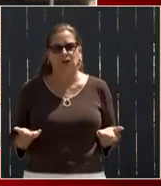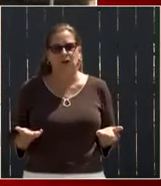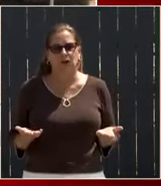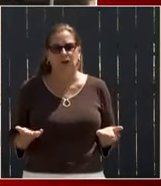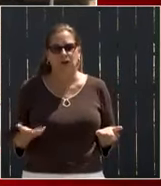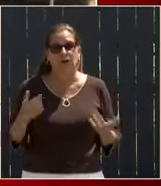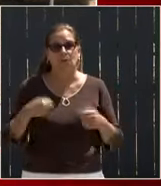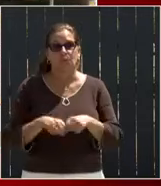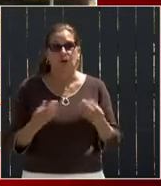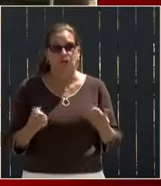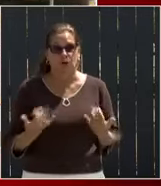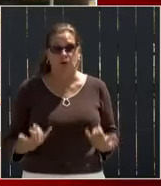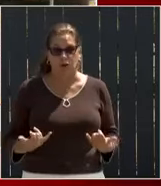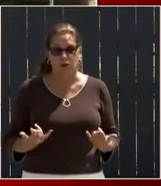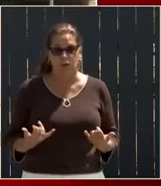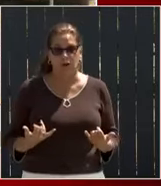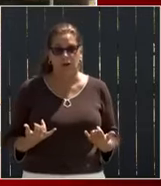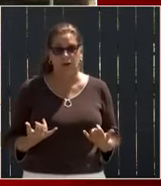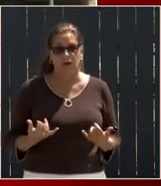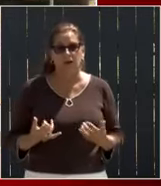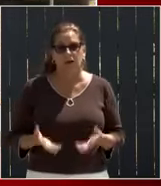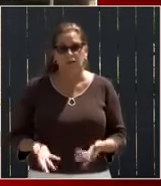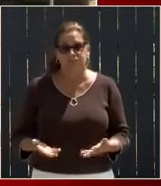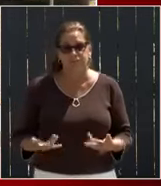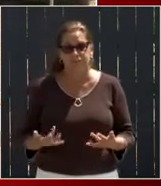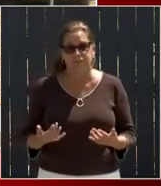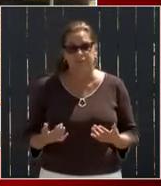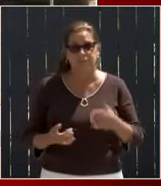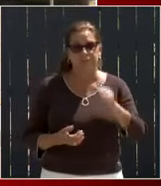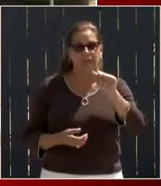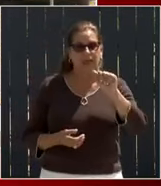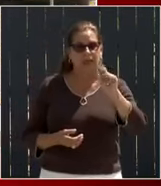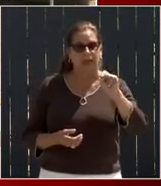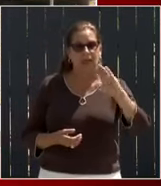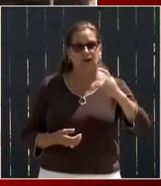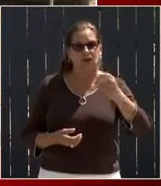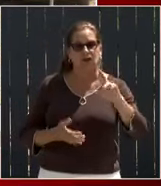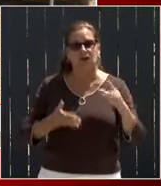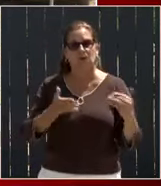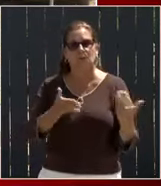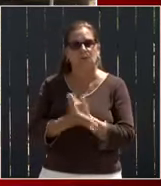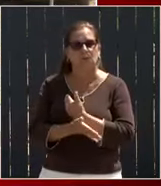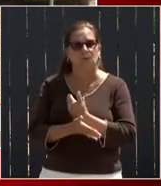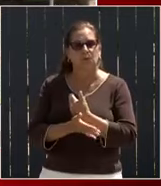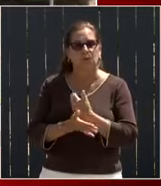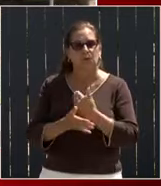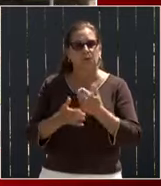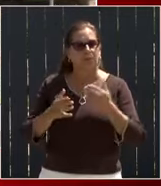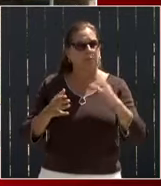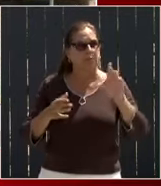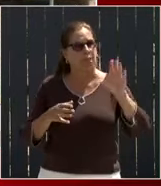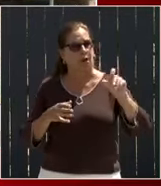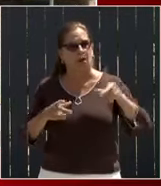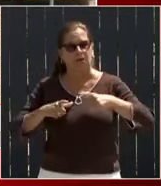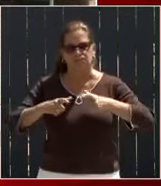anchor the new retail block with a 29,000 square foot grocery store, its first in the District of Columbia.